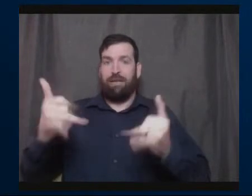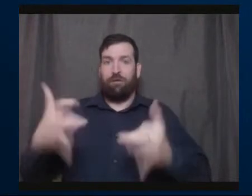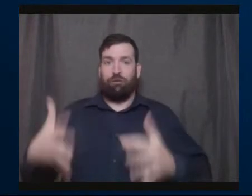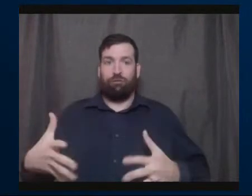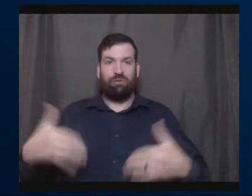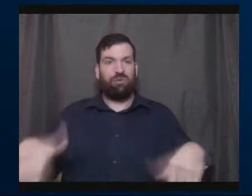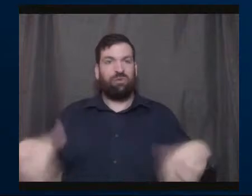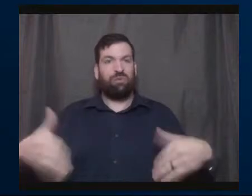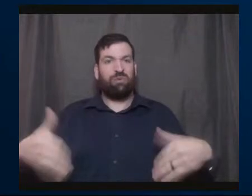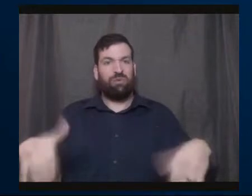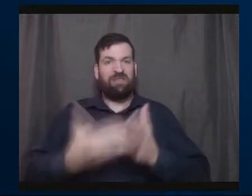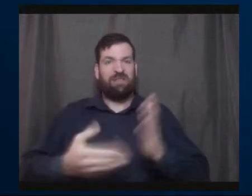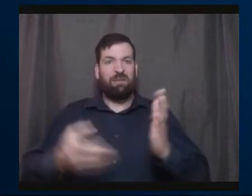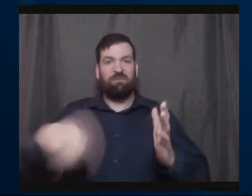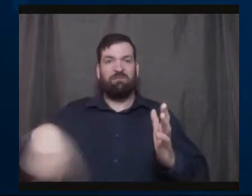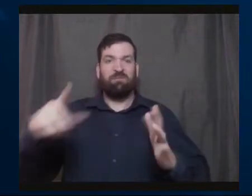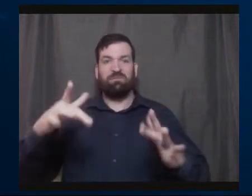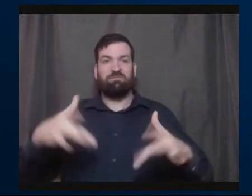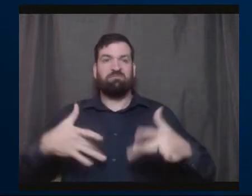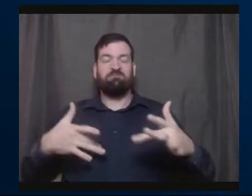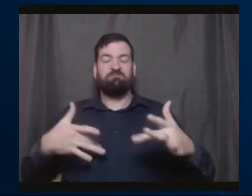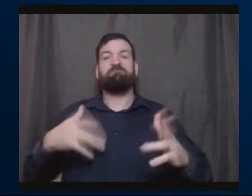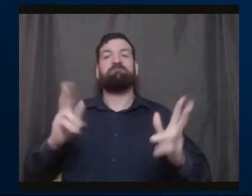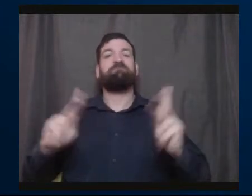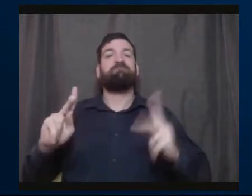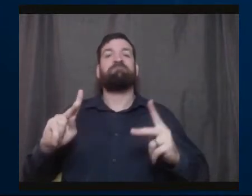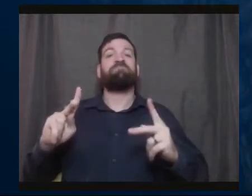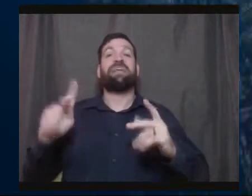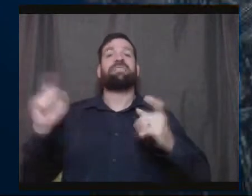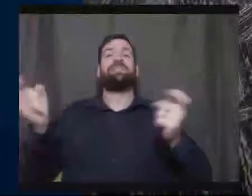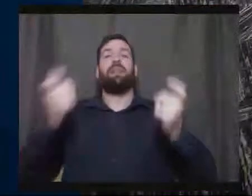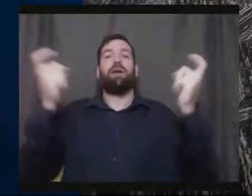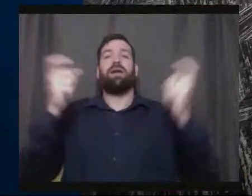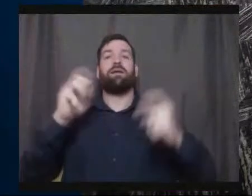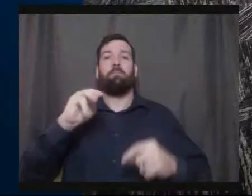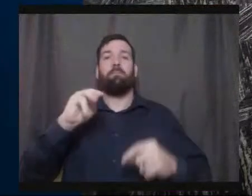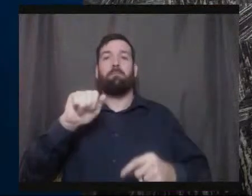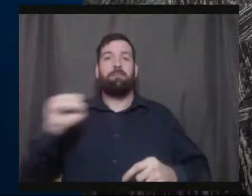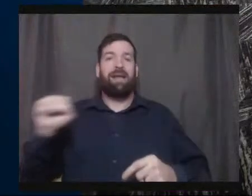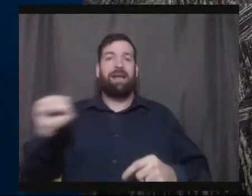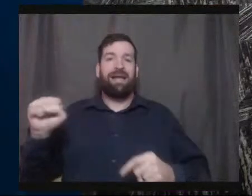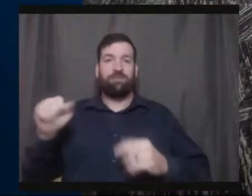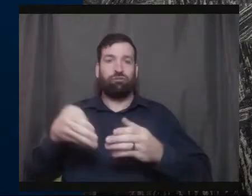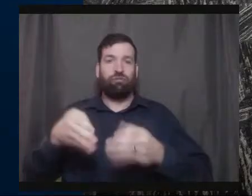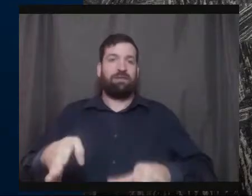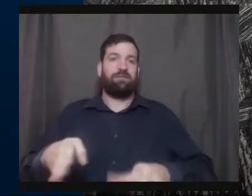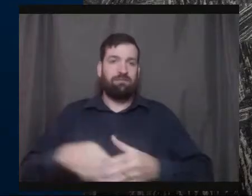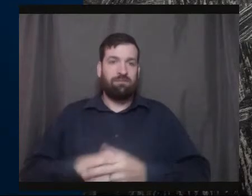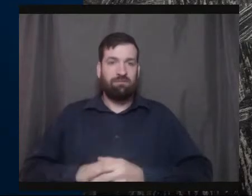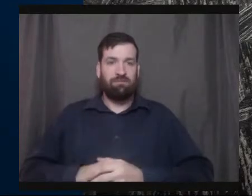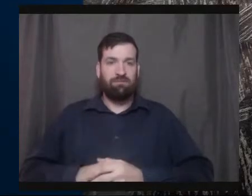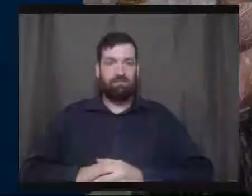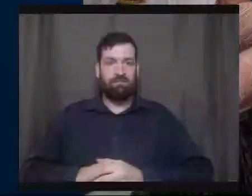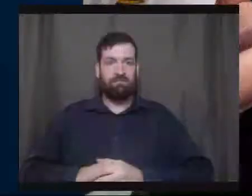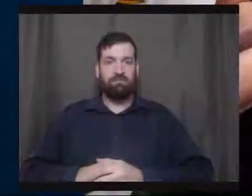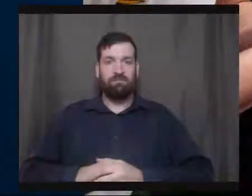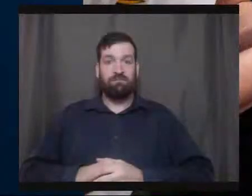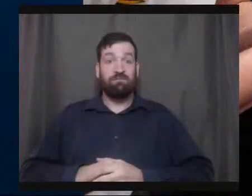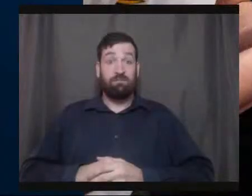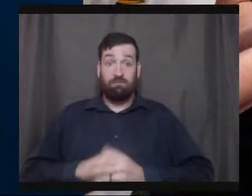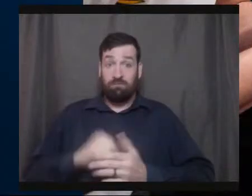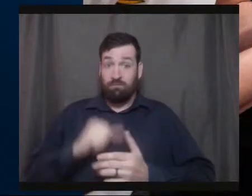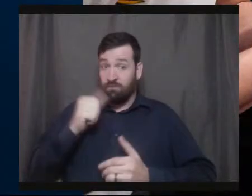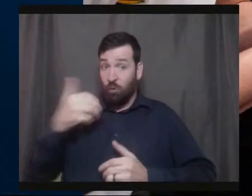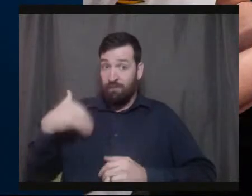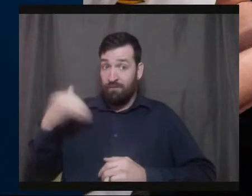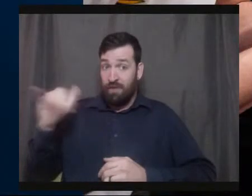those folks celebrating on Mass Street on Saturday night. We don't have that. Okay. We don't have that either. Okay. So anyway,